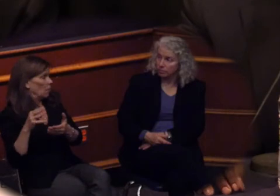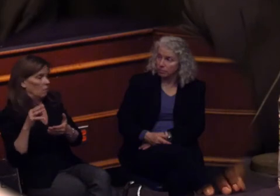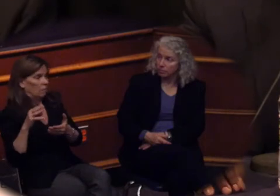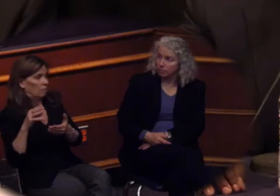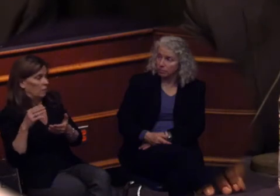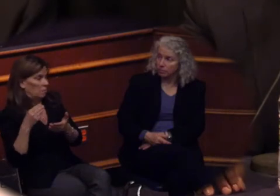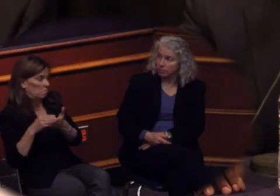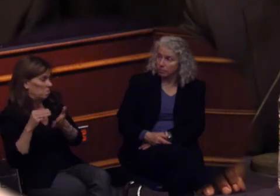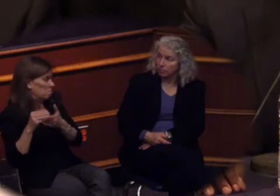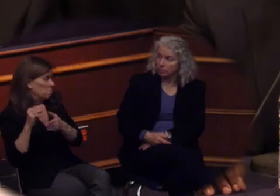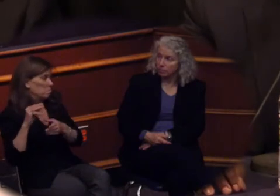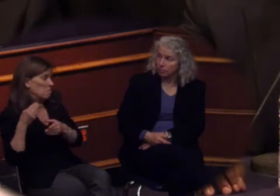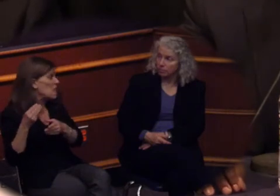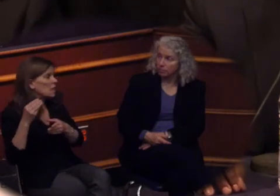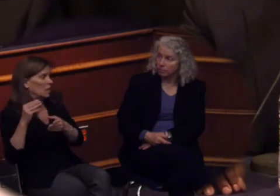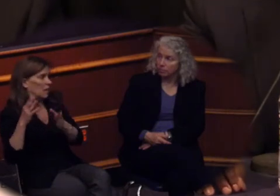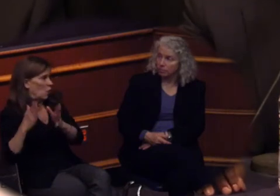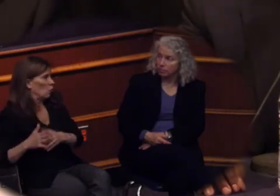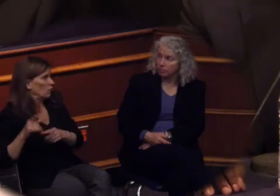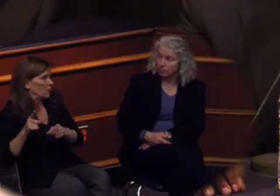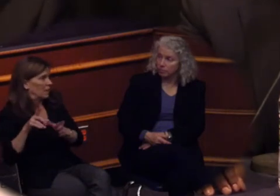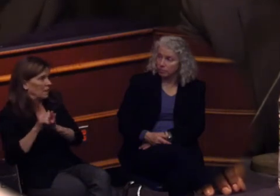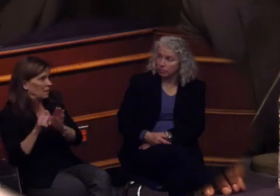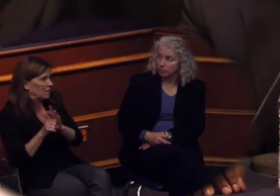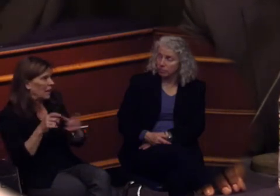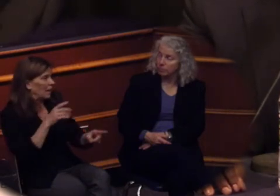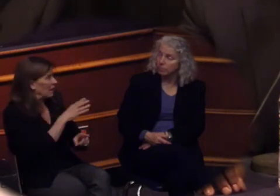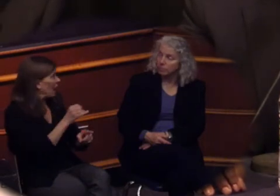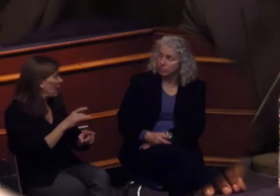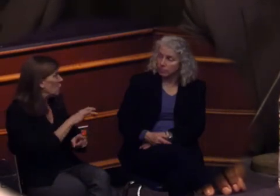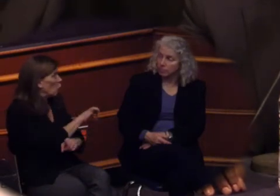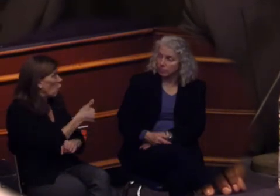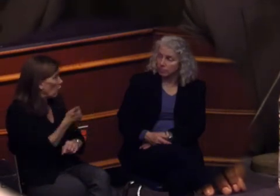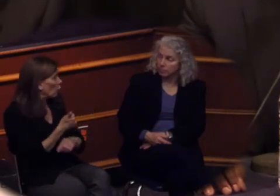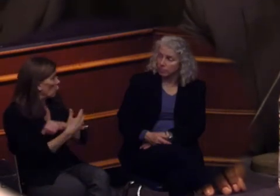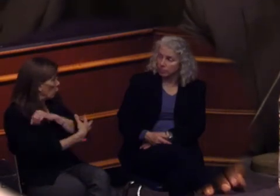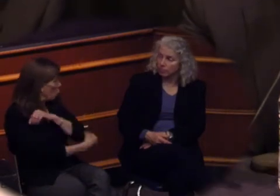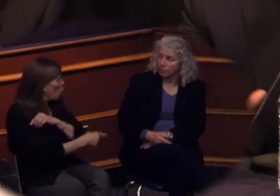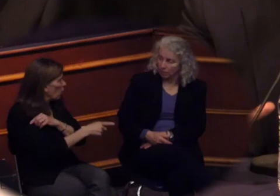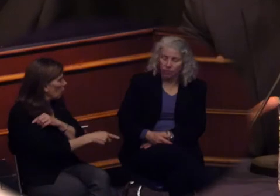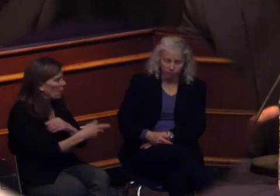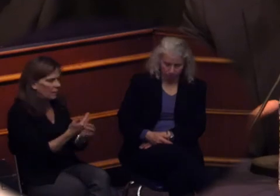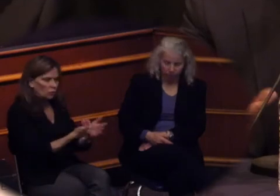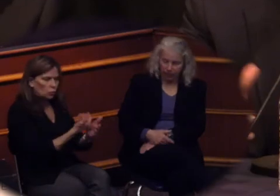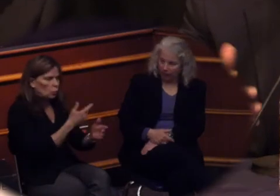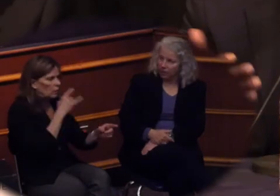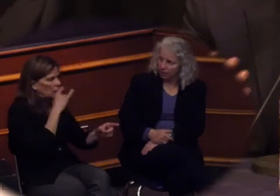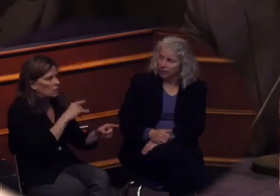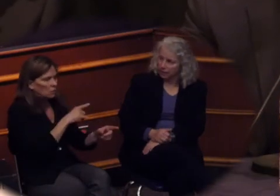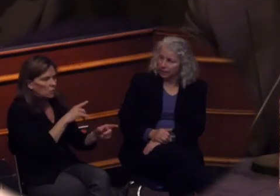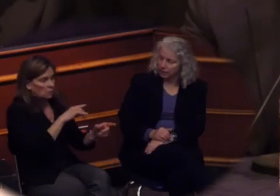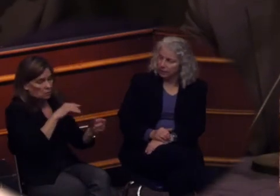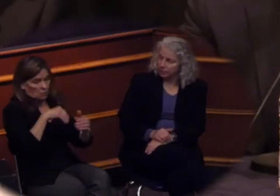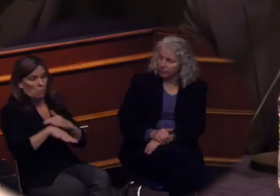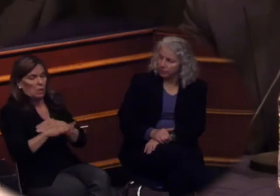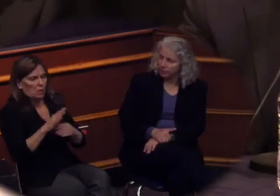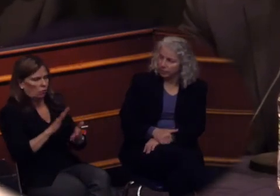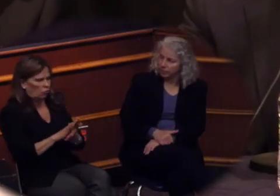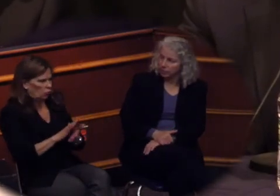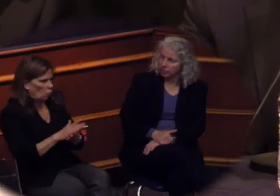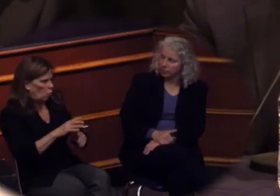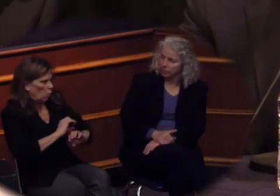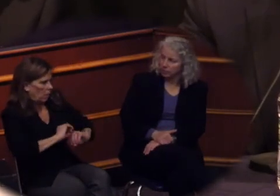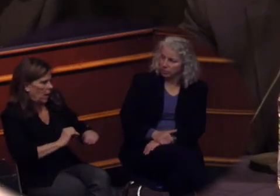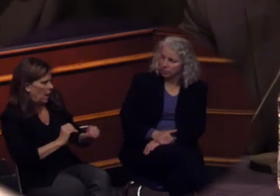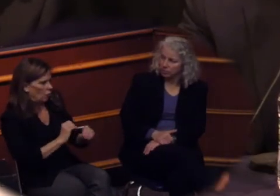eight of our households live at or below the poverty level. The kids coming in to our Newton public schools that did not have quality opportunity in